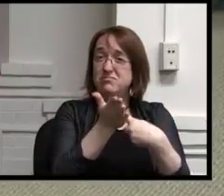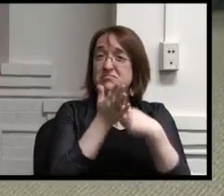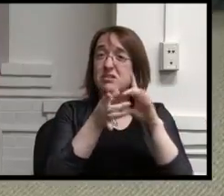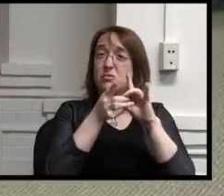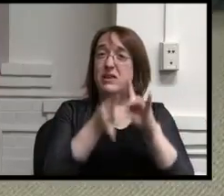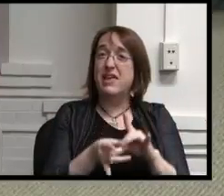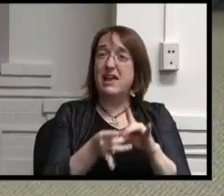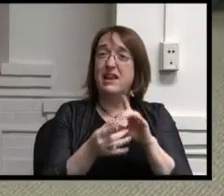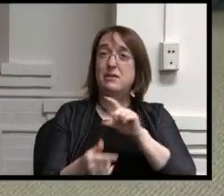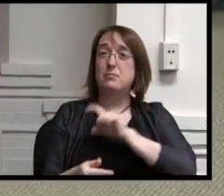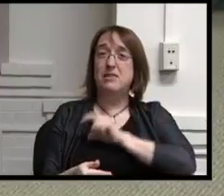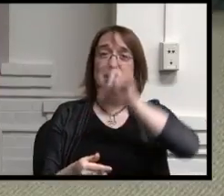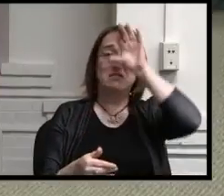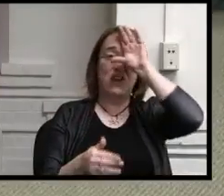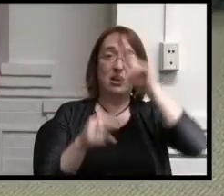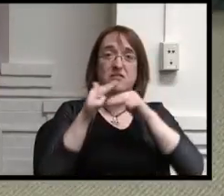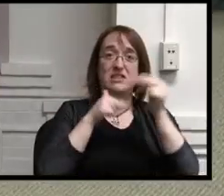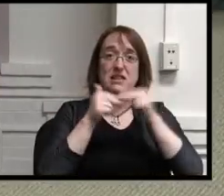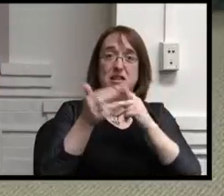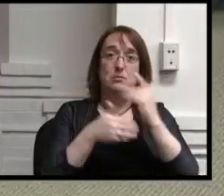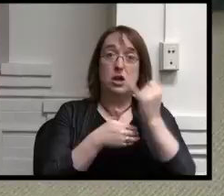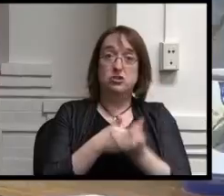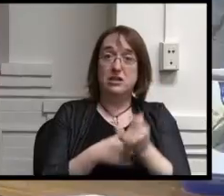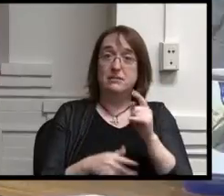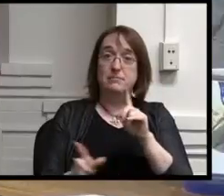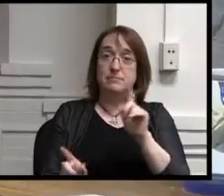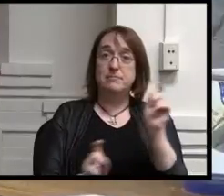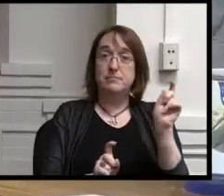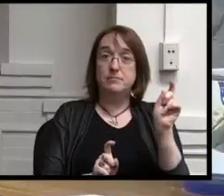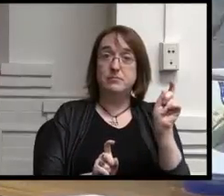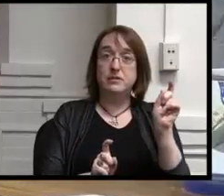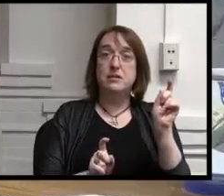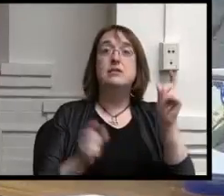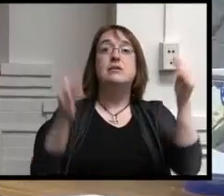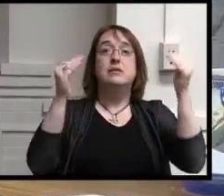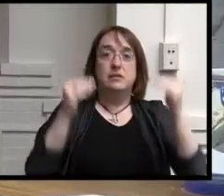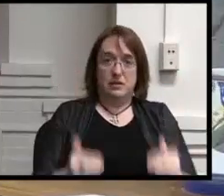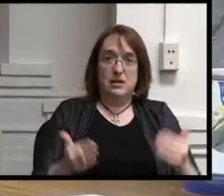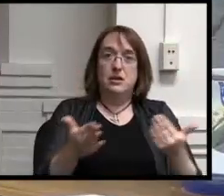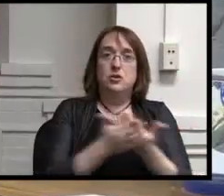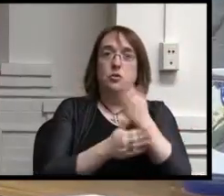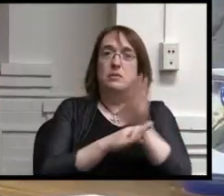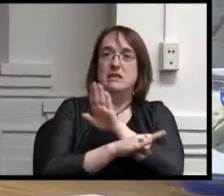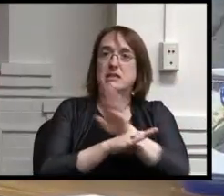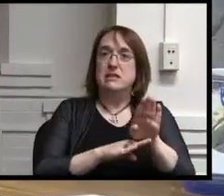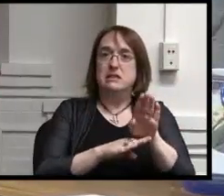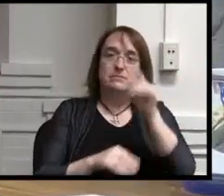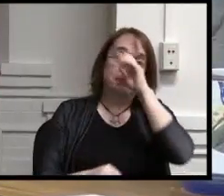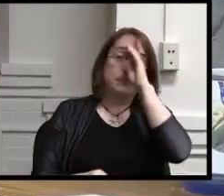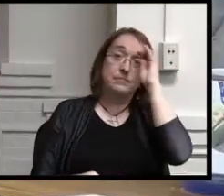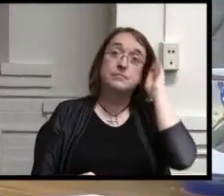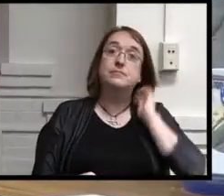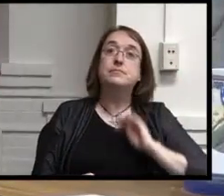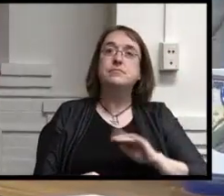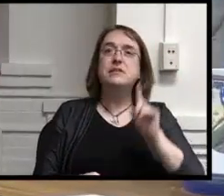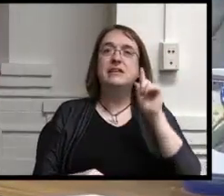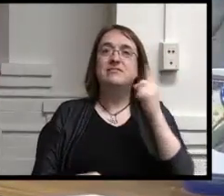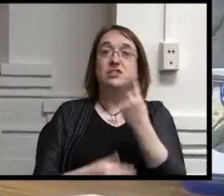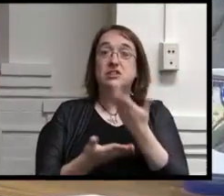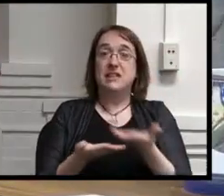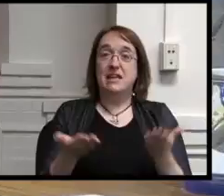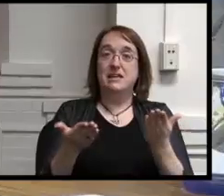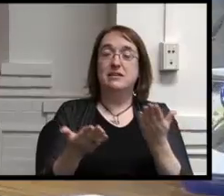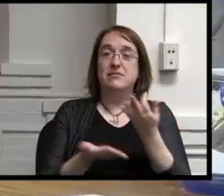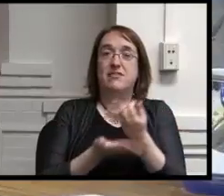relating to the police fire facilities project? Then we're on to new business. The first item under new business is